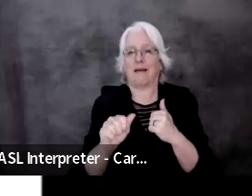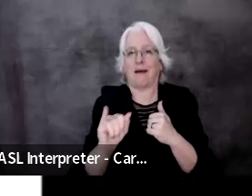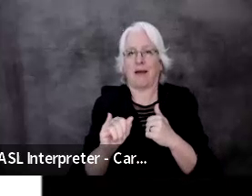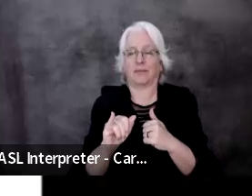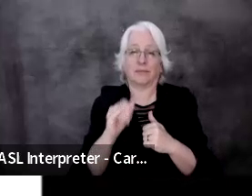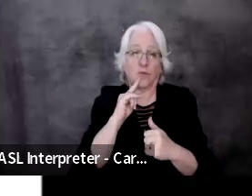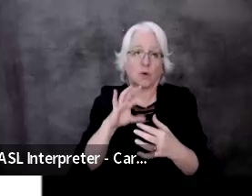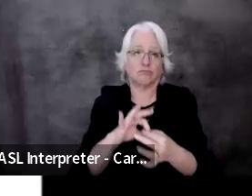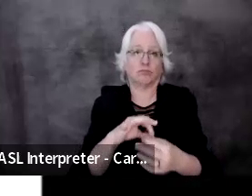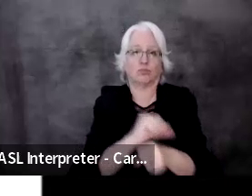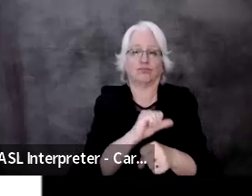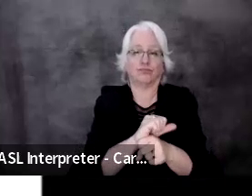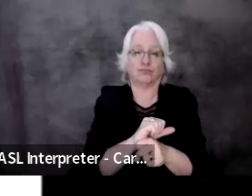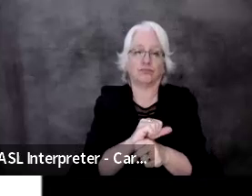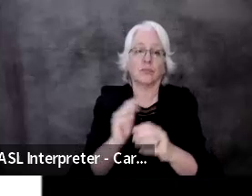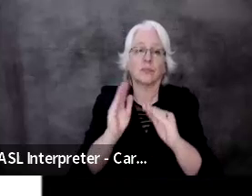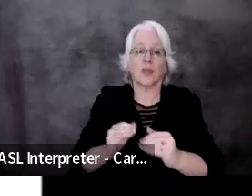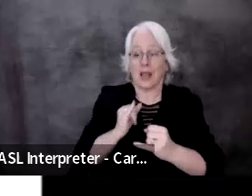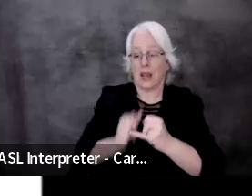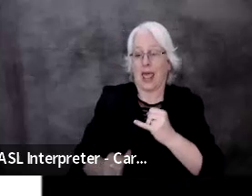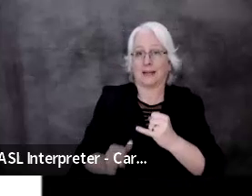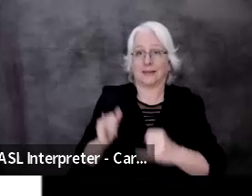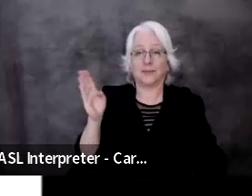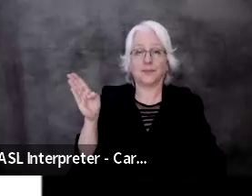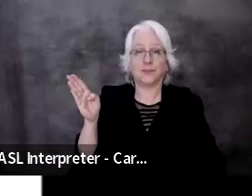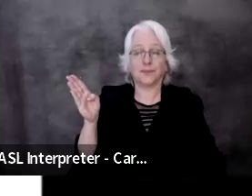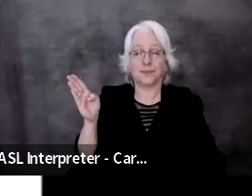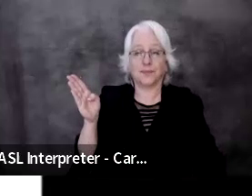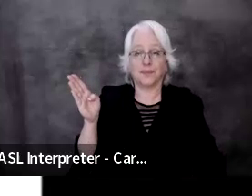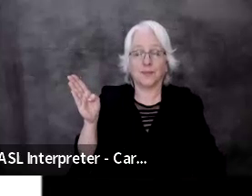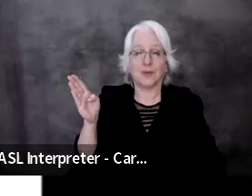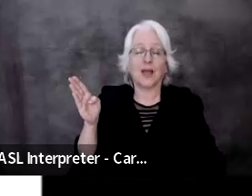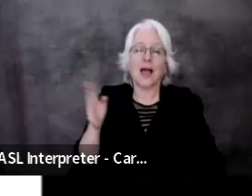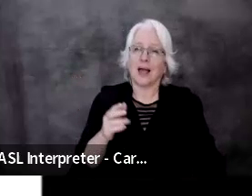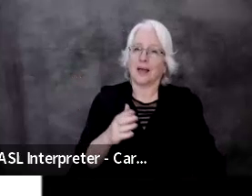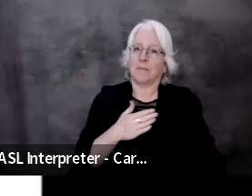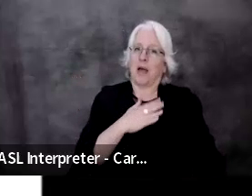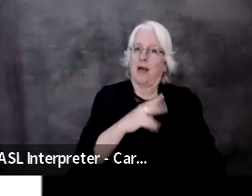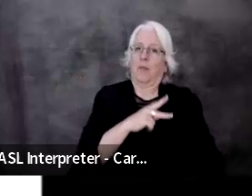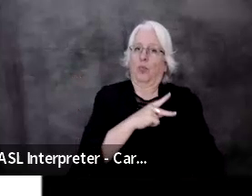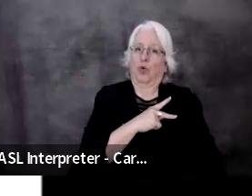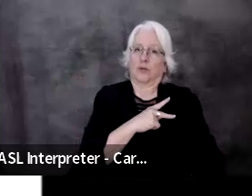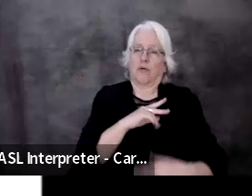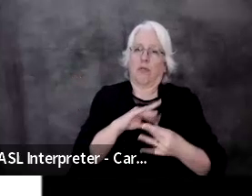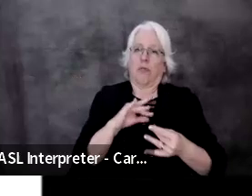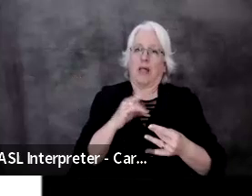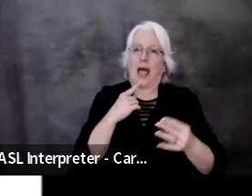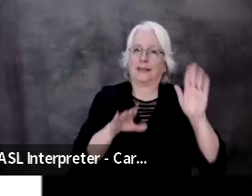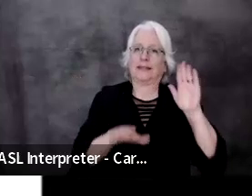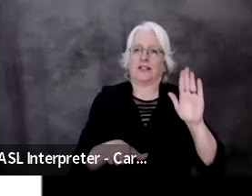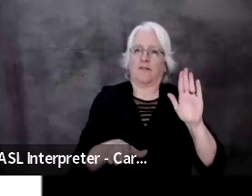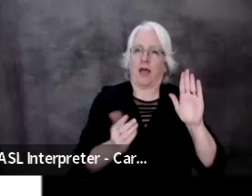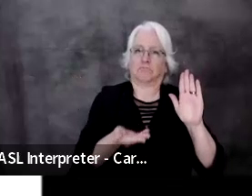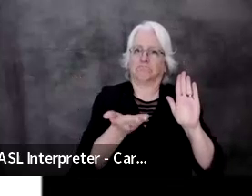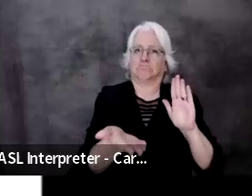employment. Lastly, I want to finish up with talking to you something personally that I can testify to